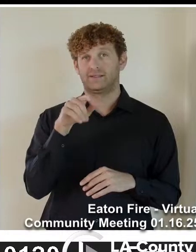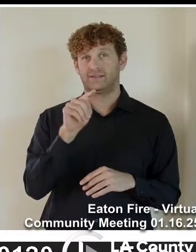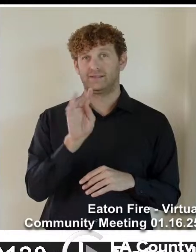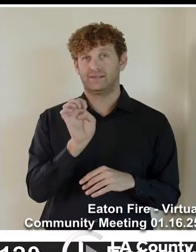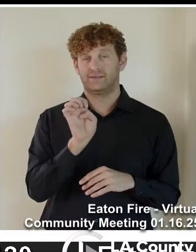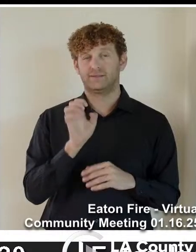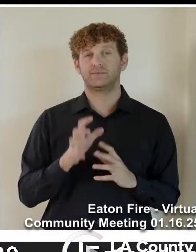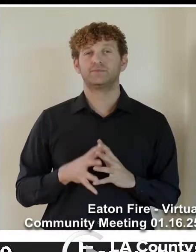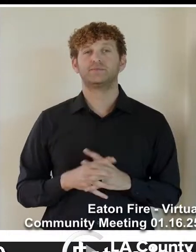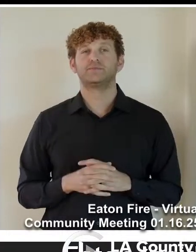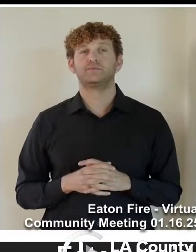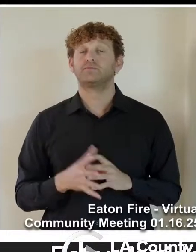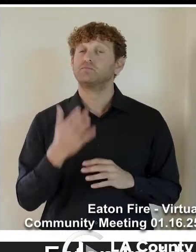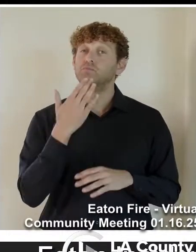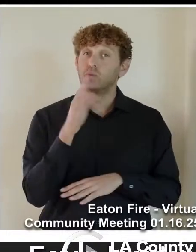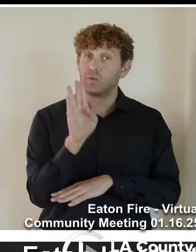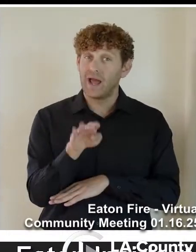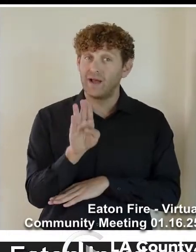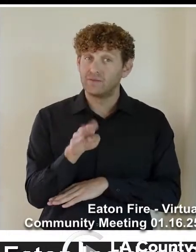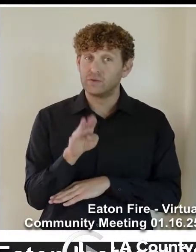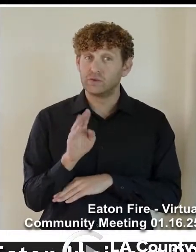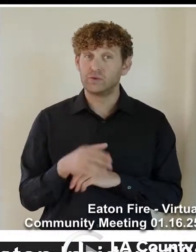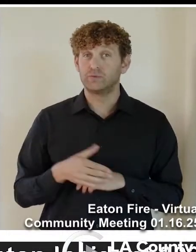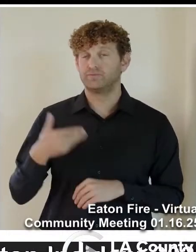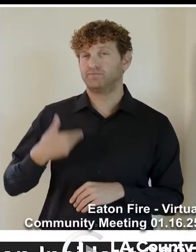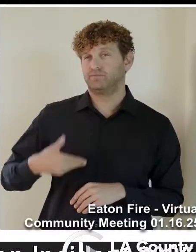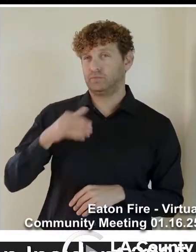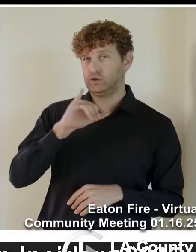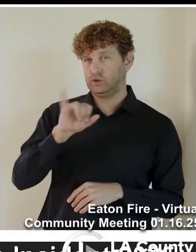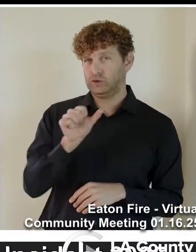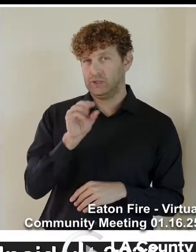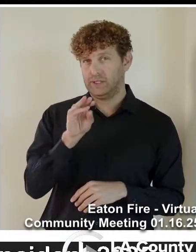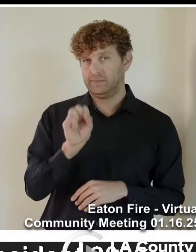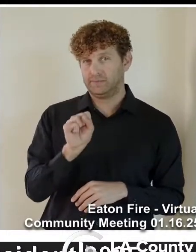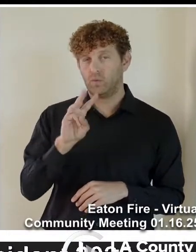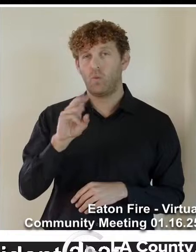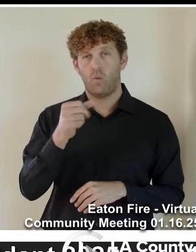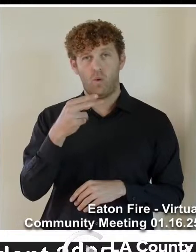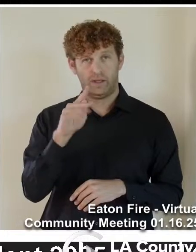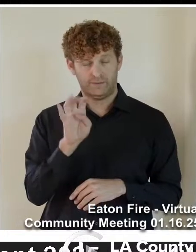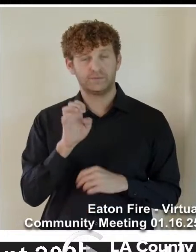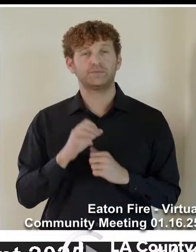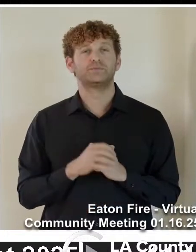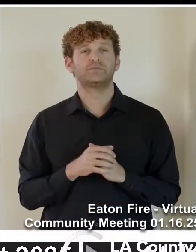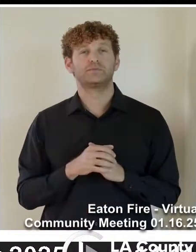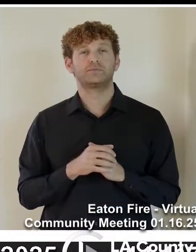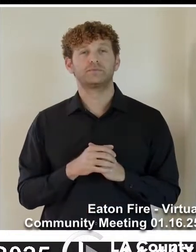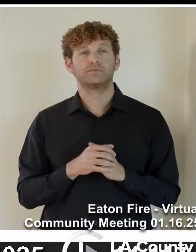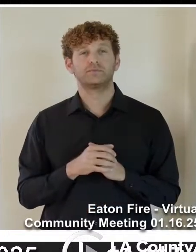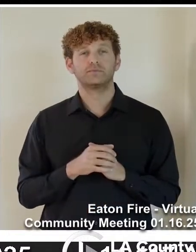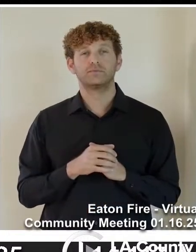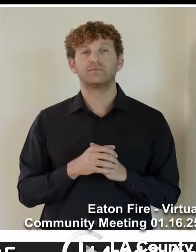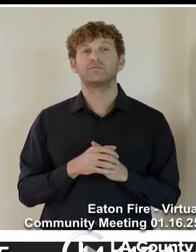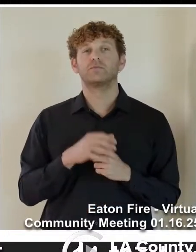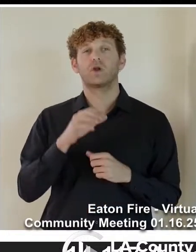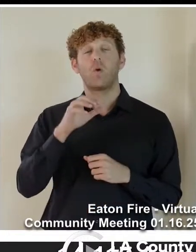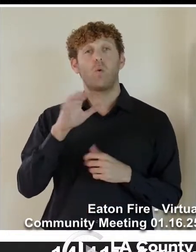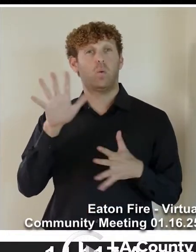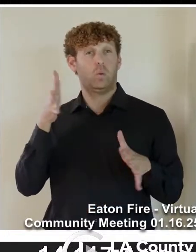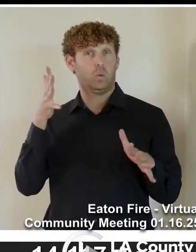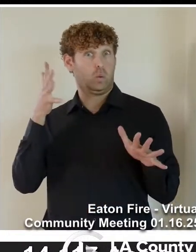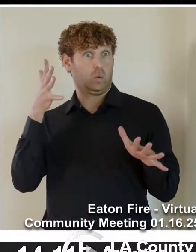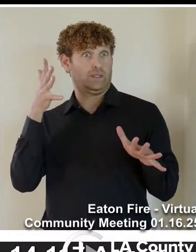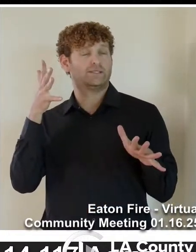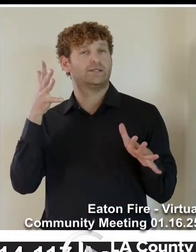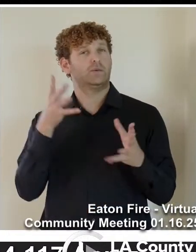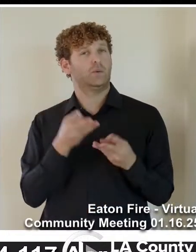Hey, good afternoon, everyone. James White, incident meteorologist. So we made it through the Santa Ana wind event. That's now done, and our winds have been